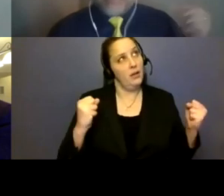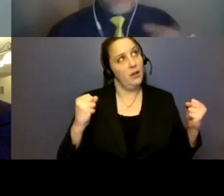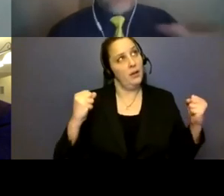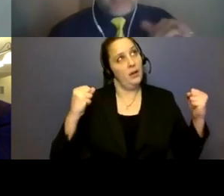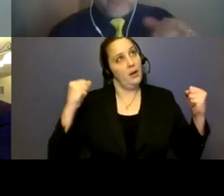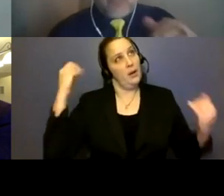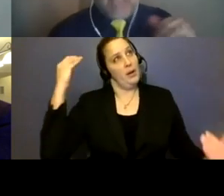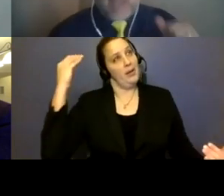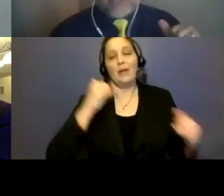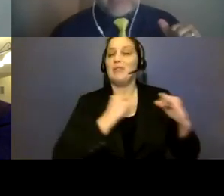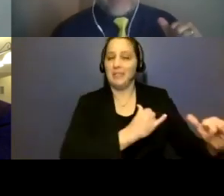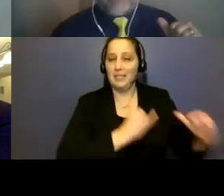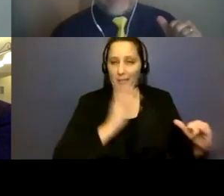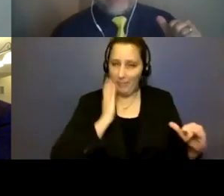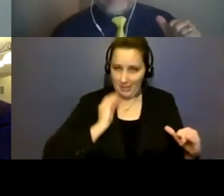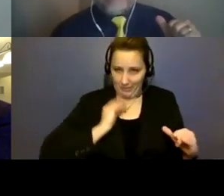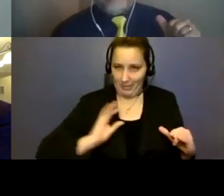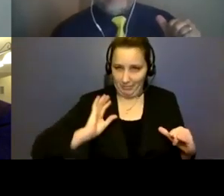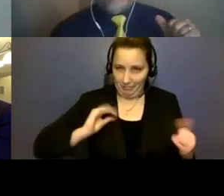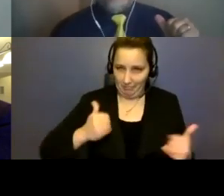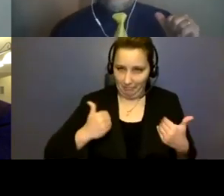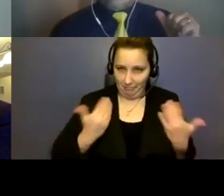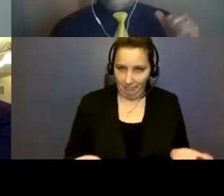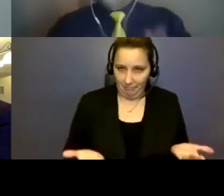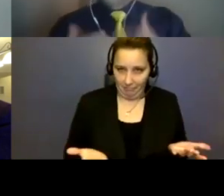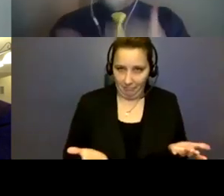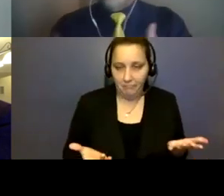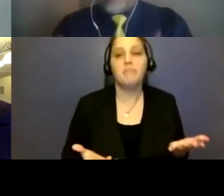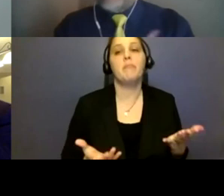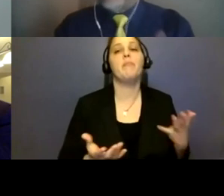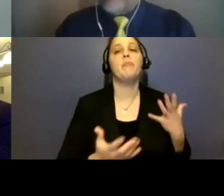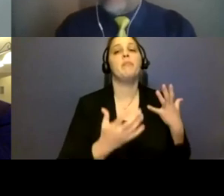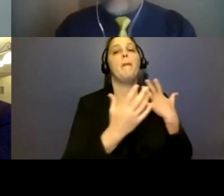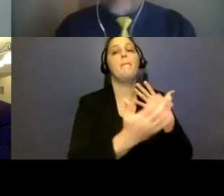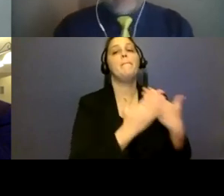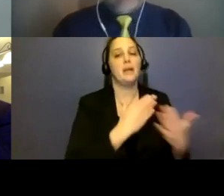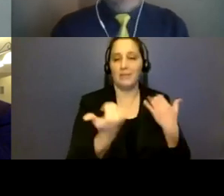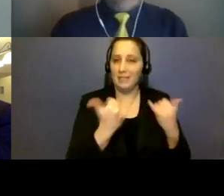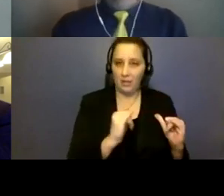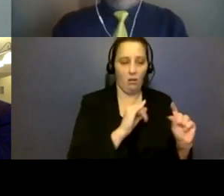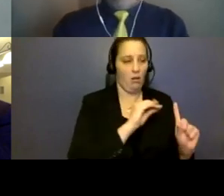they were in the same shoes I was at one point in time. But nevertheless, I learned from that.